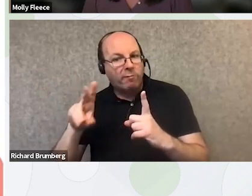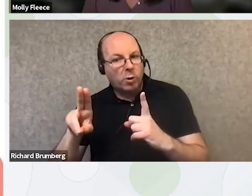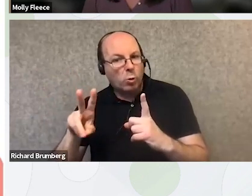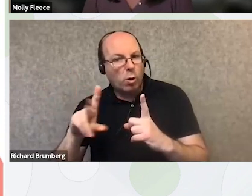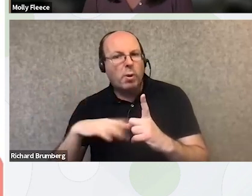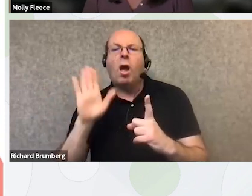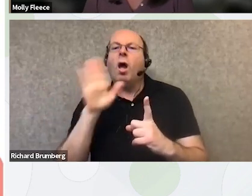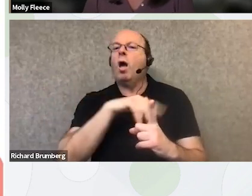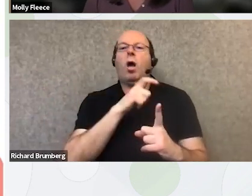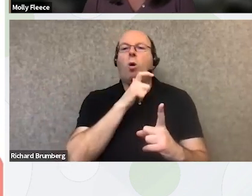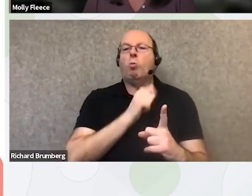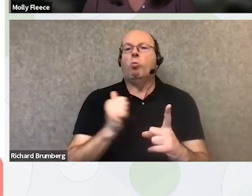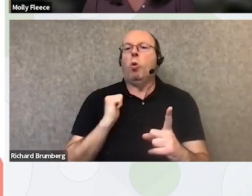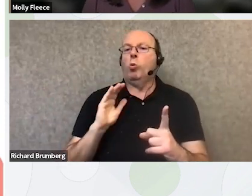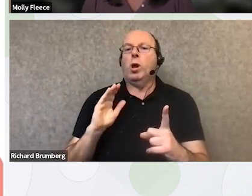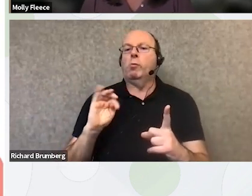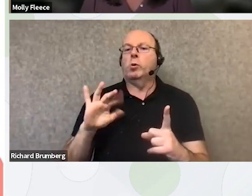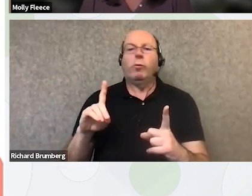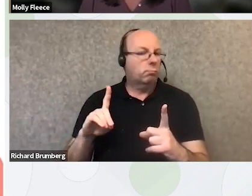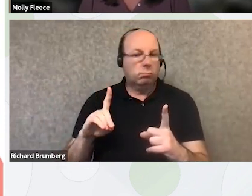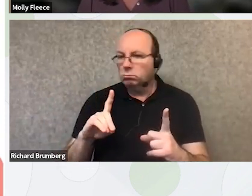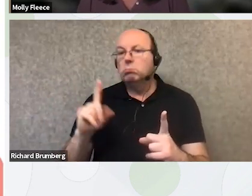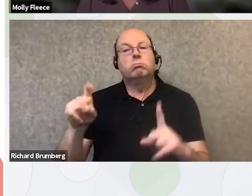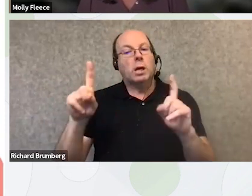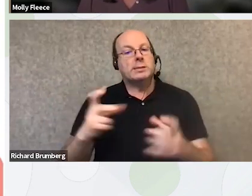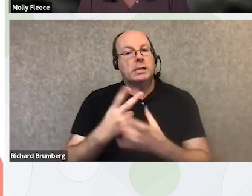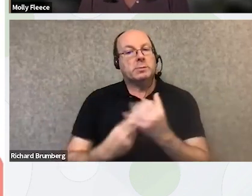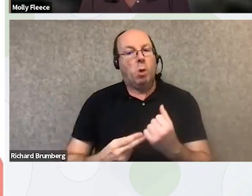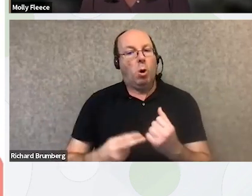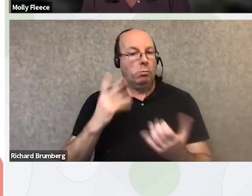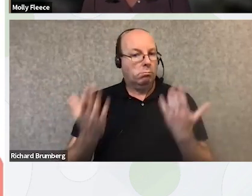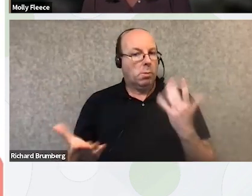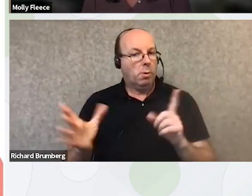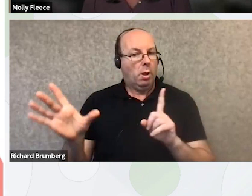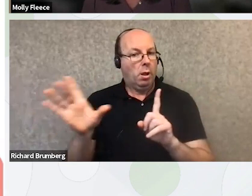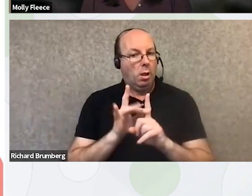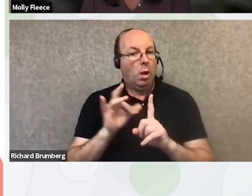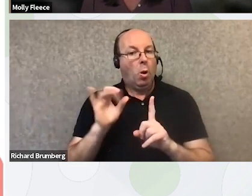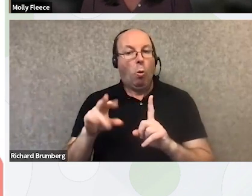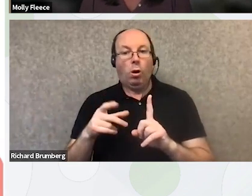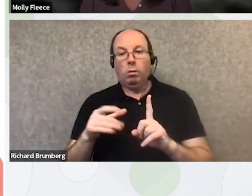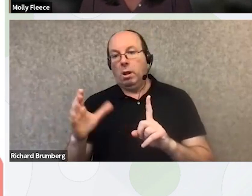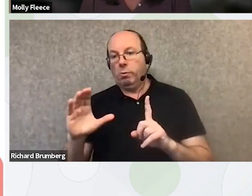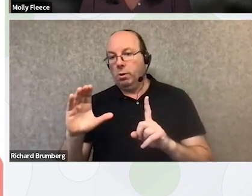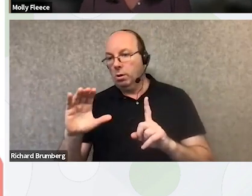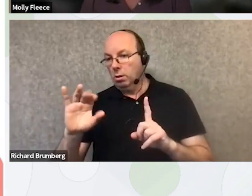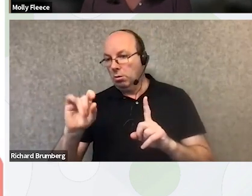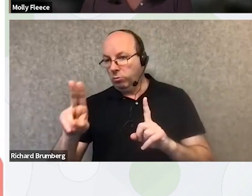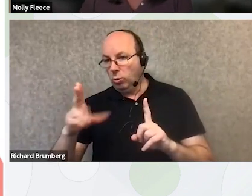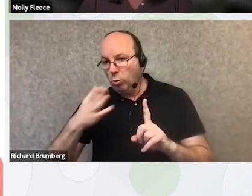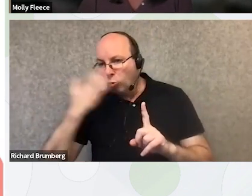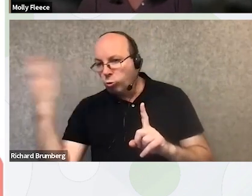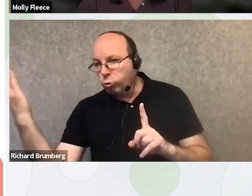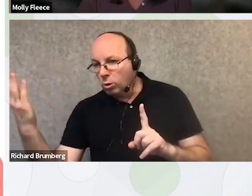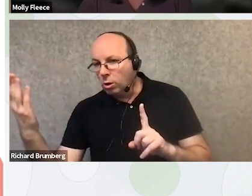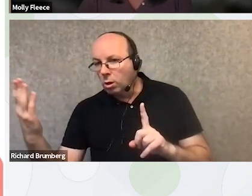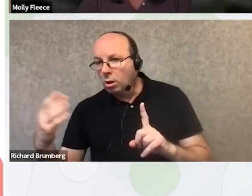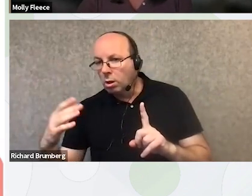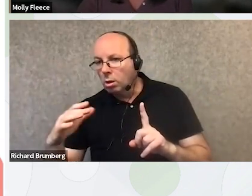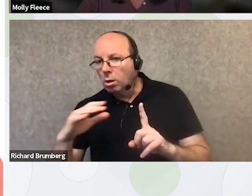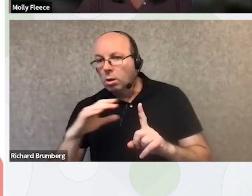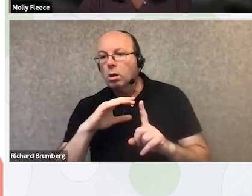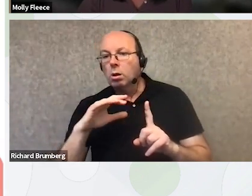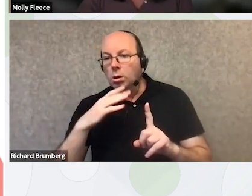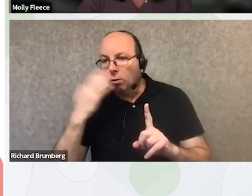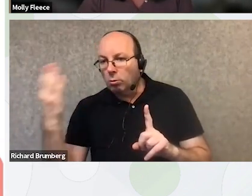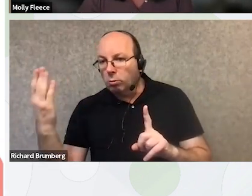how to guide the use of influenza virus diagnostic testing in investigating outbreaks in the